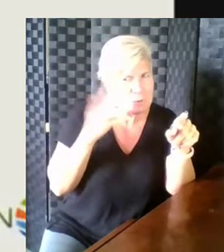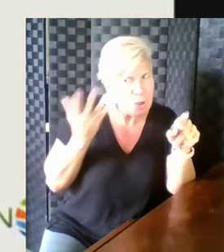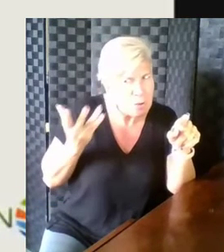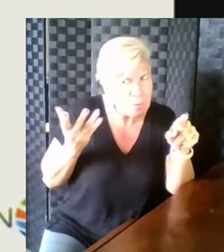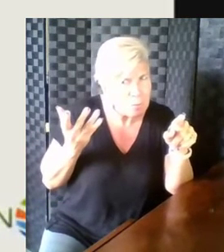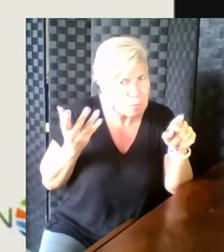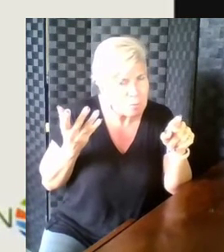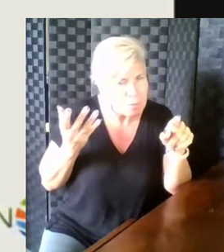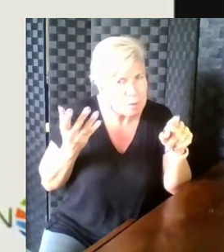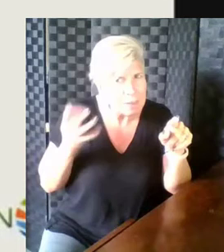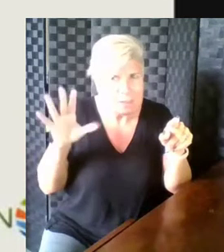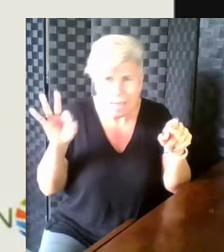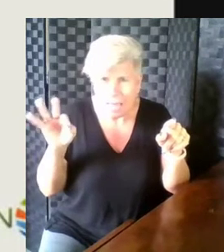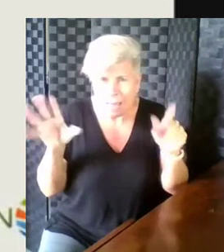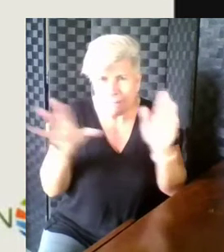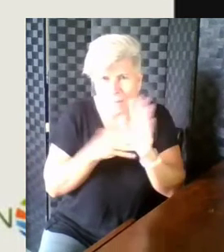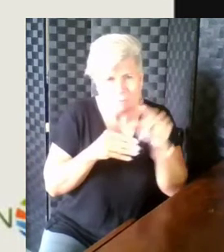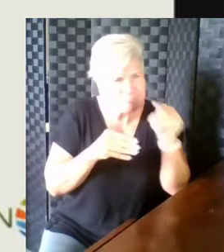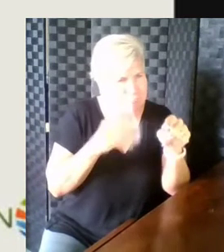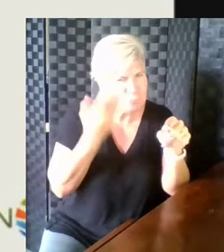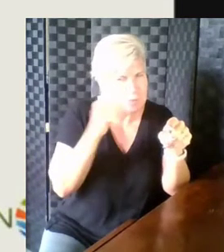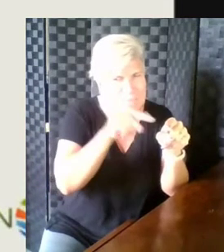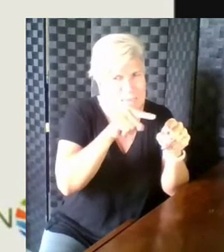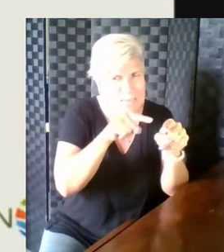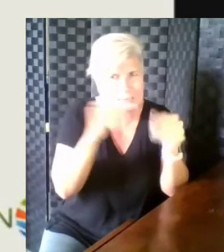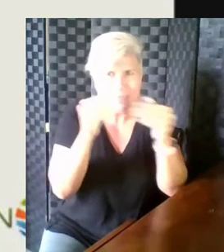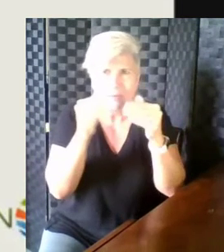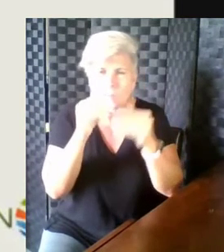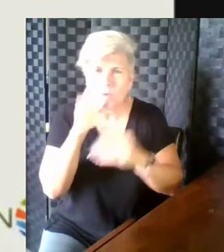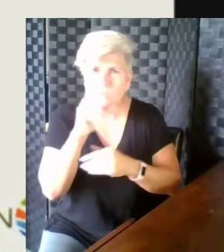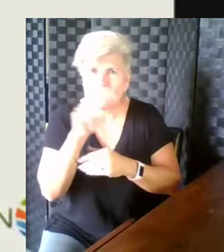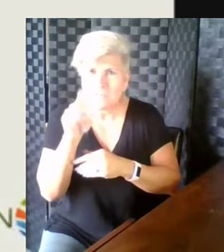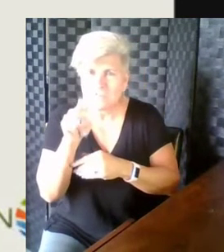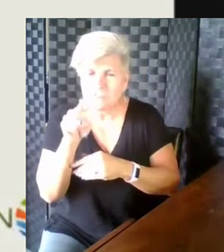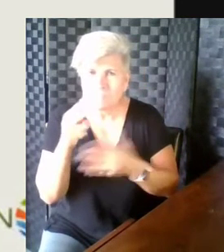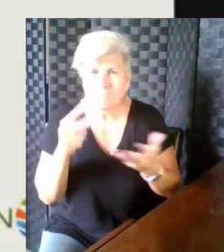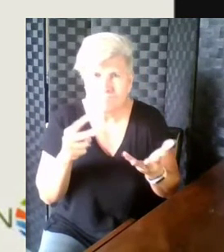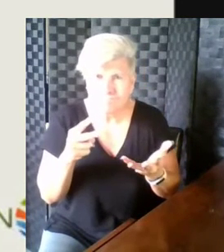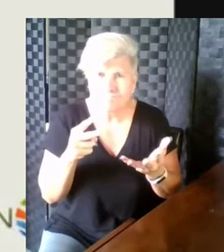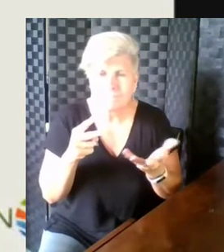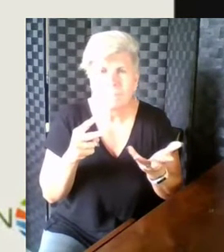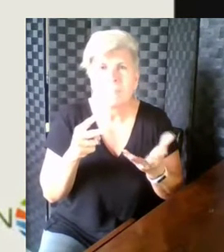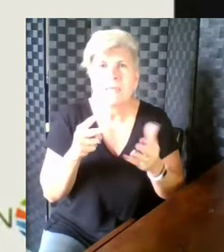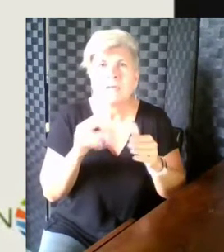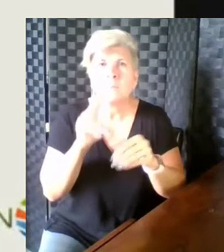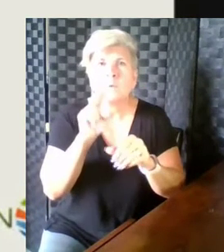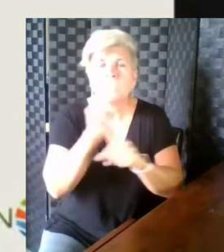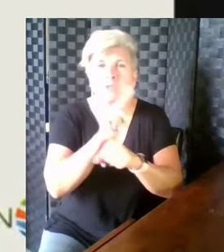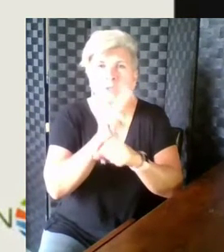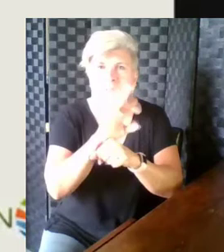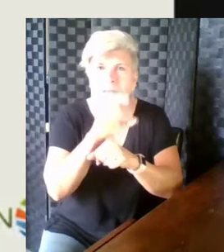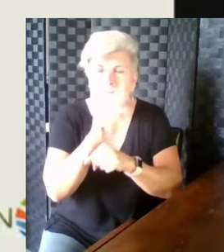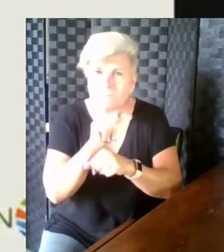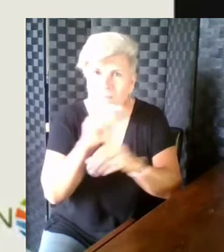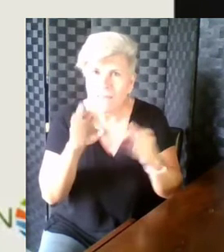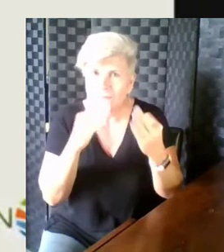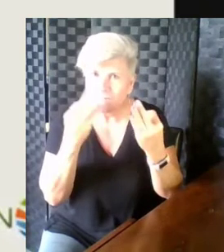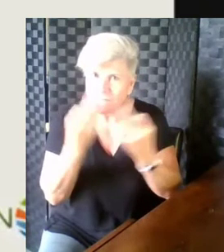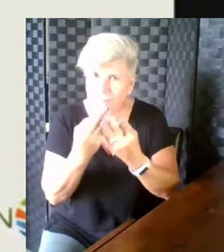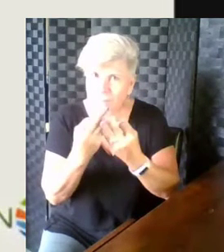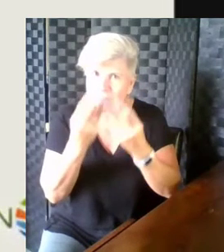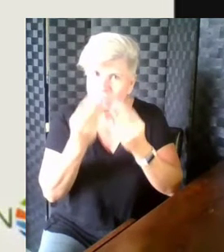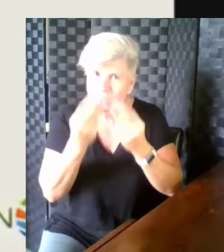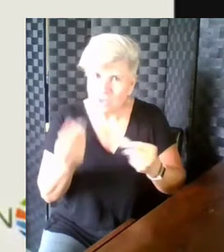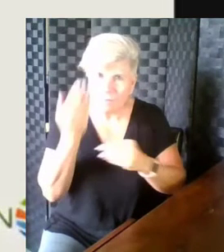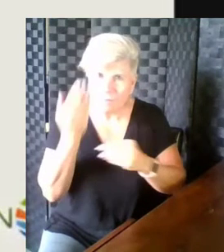is missing. 9 plus blank equals 22. To solve a question where an addend is missing, write out the four fact family